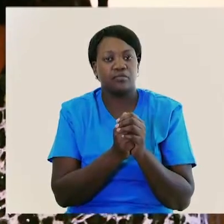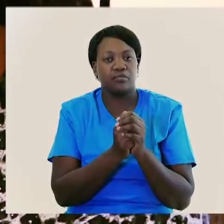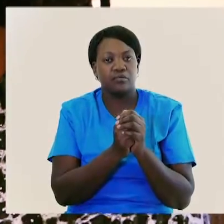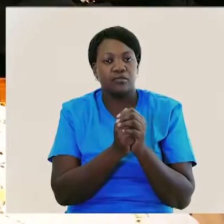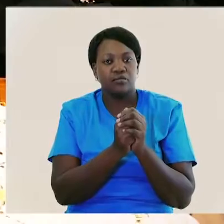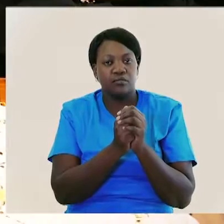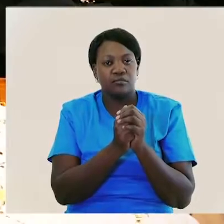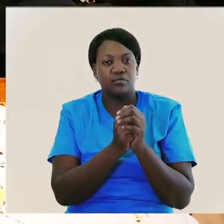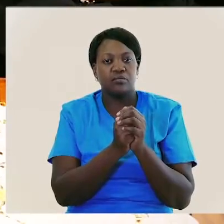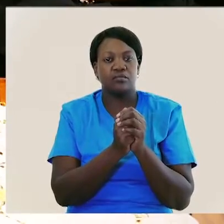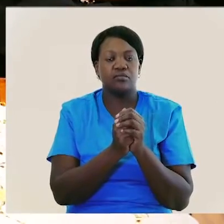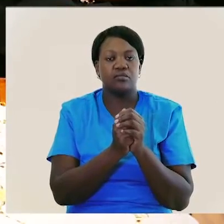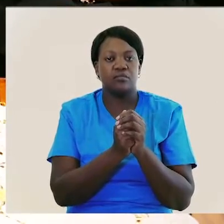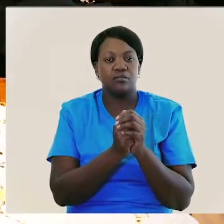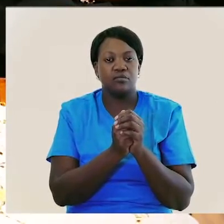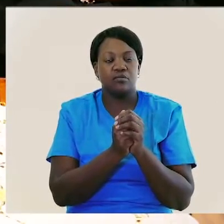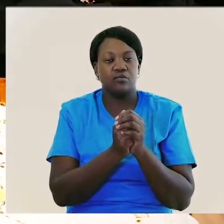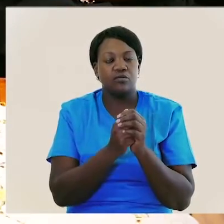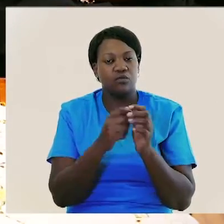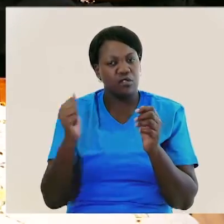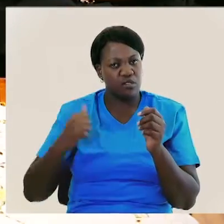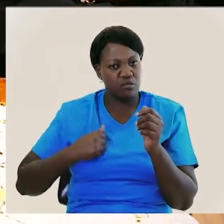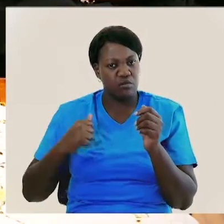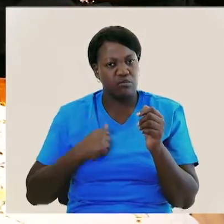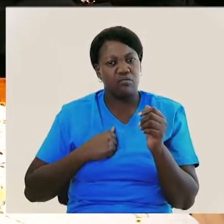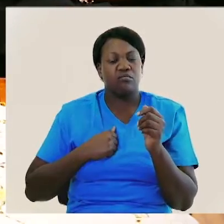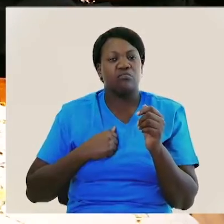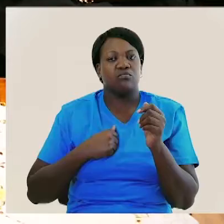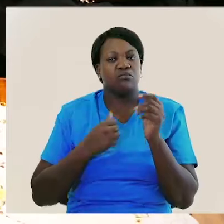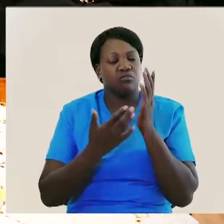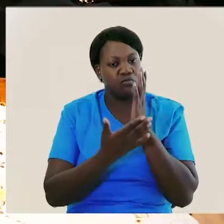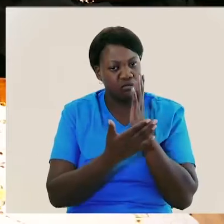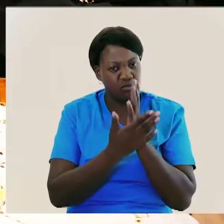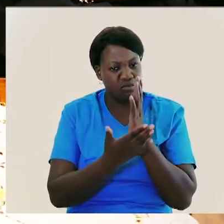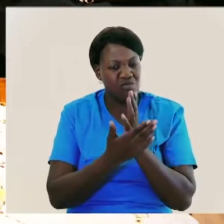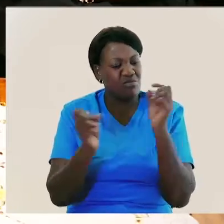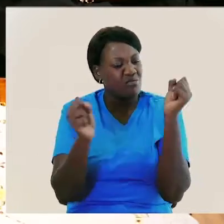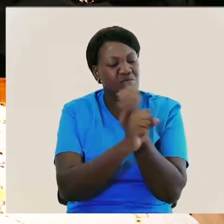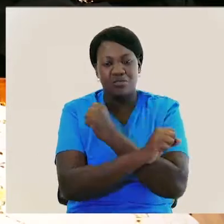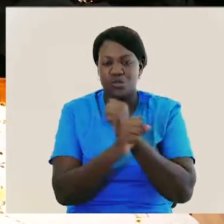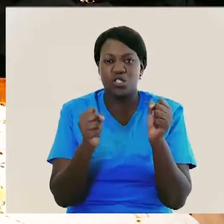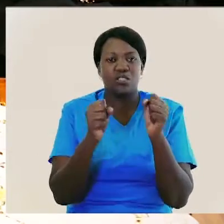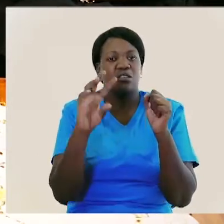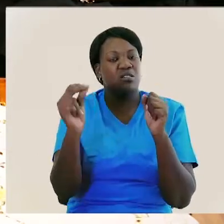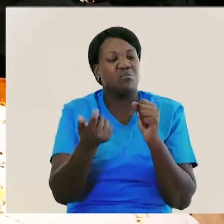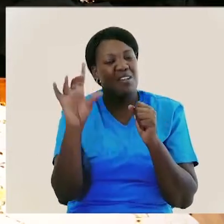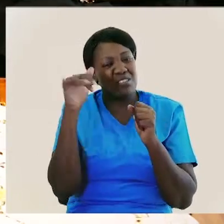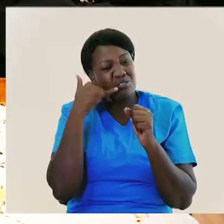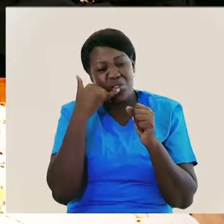Michelle, what your father is saying is that we will not be able to buy you a phone or any type of